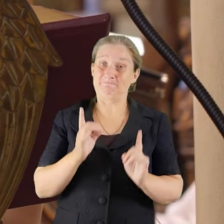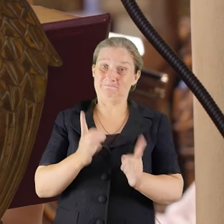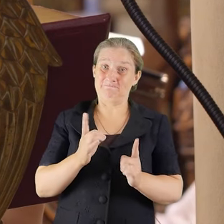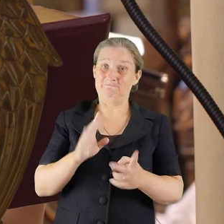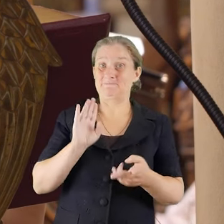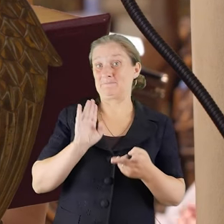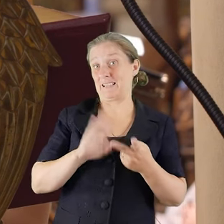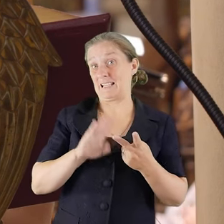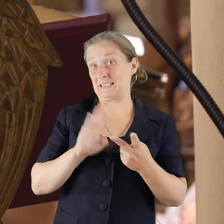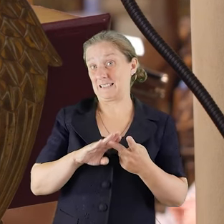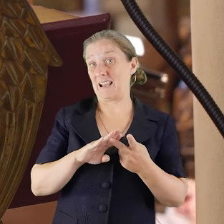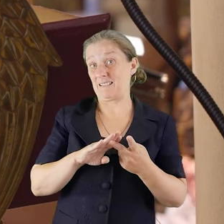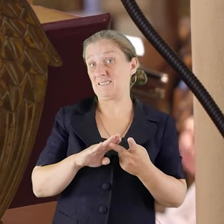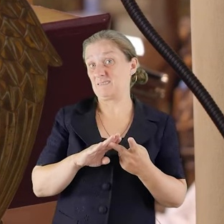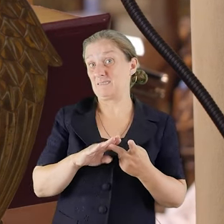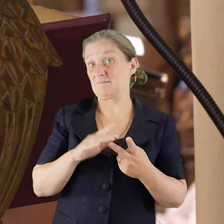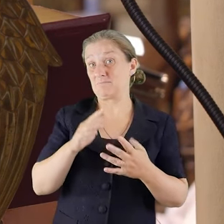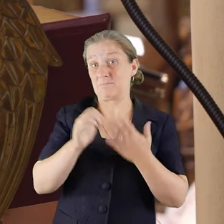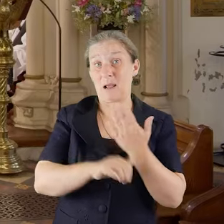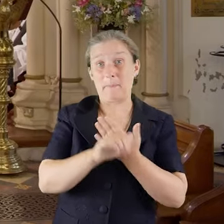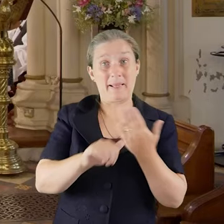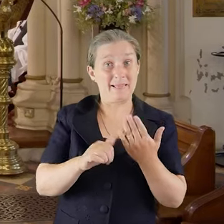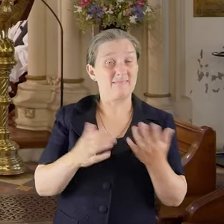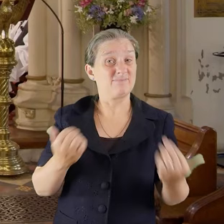Here ends the second lesson.